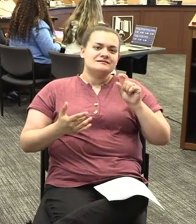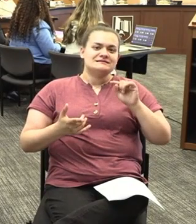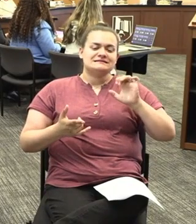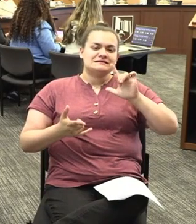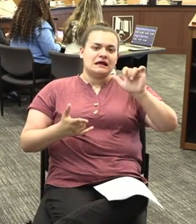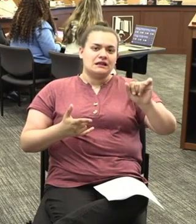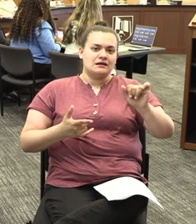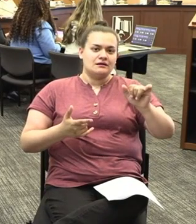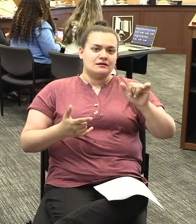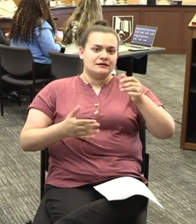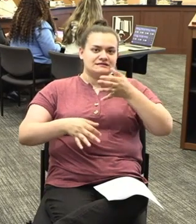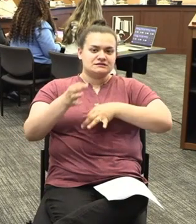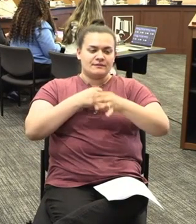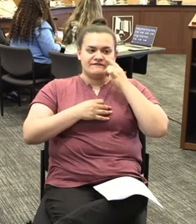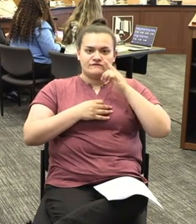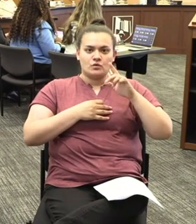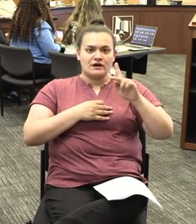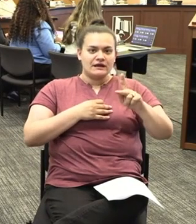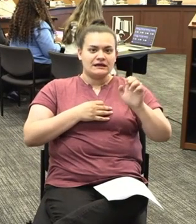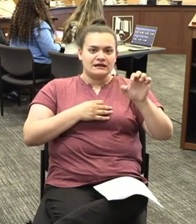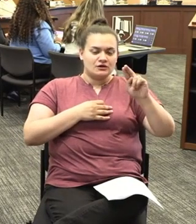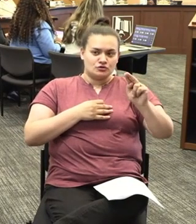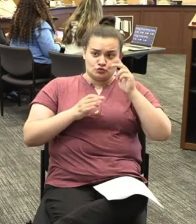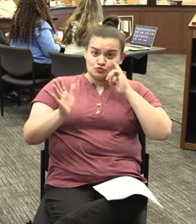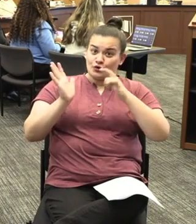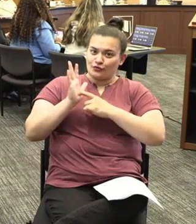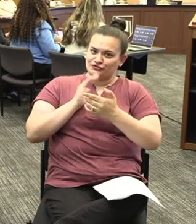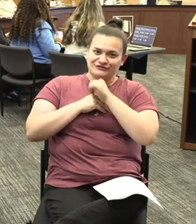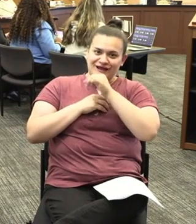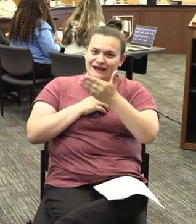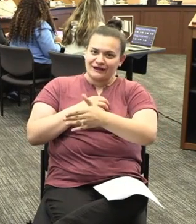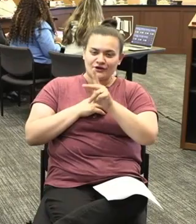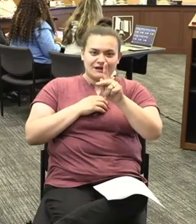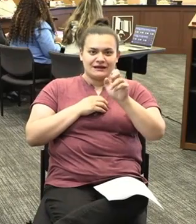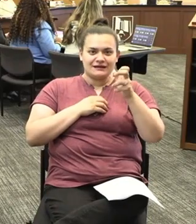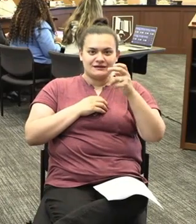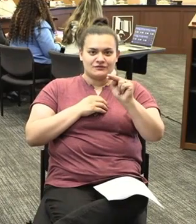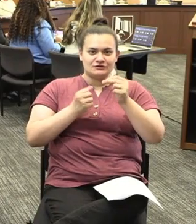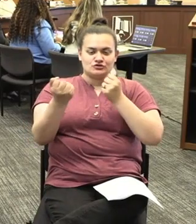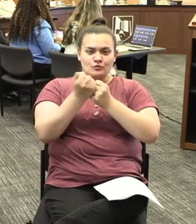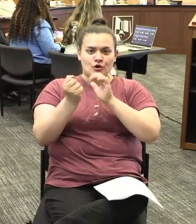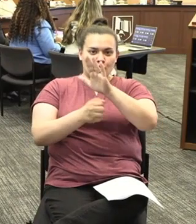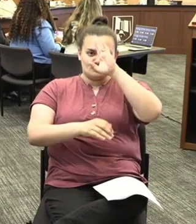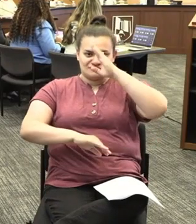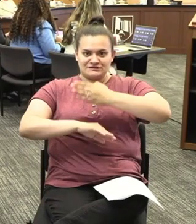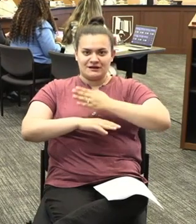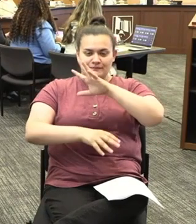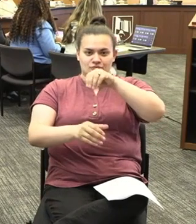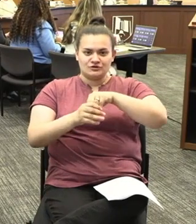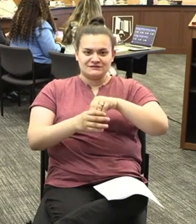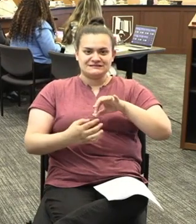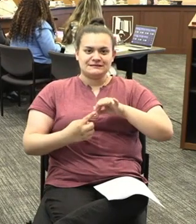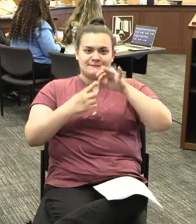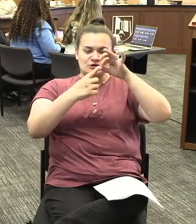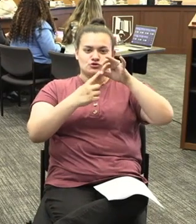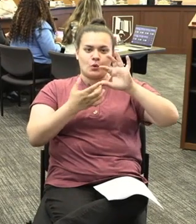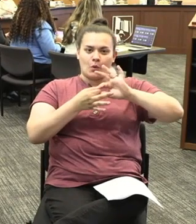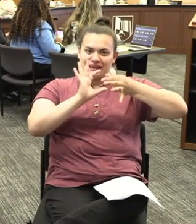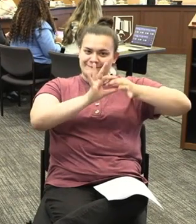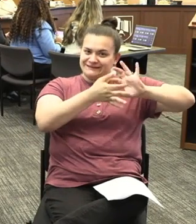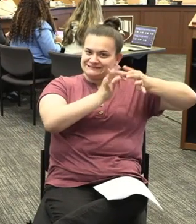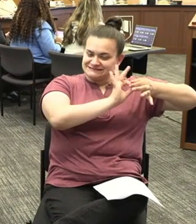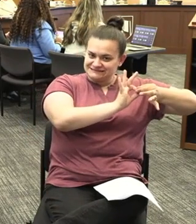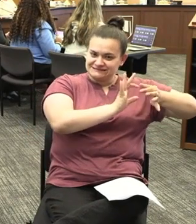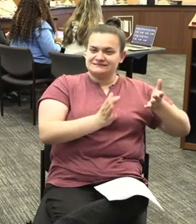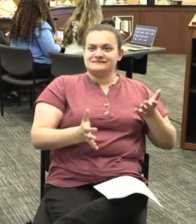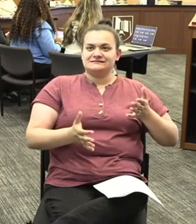and subbing for Karen. I'm sure you all are noticing that, Karen's off supporting her son who's participating in Special Olympics